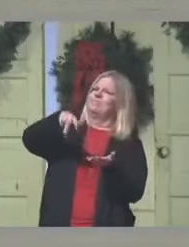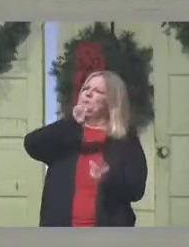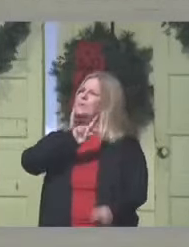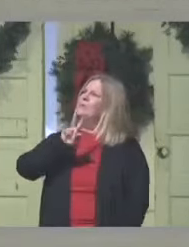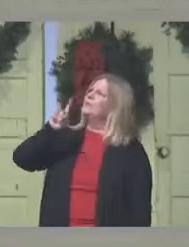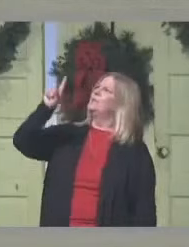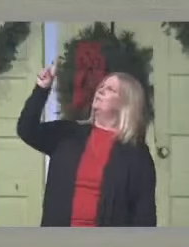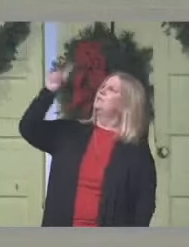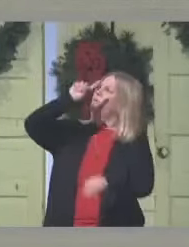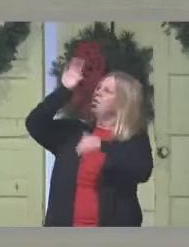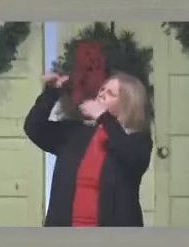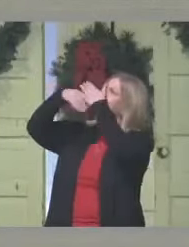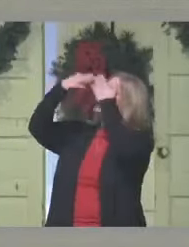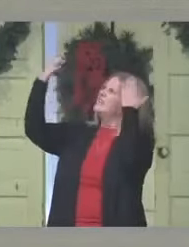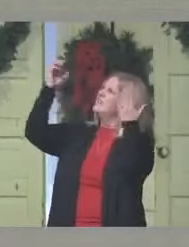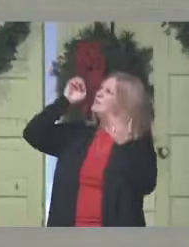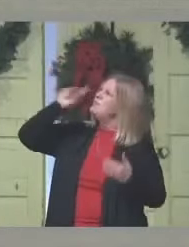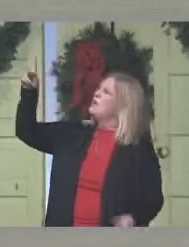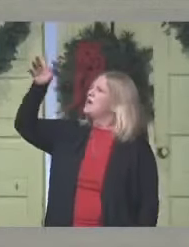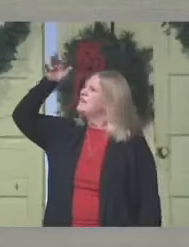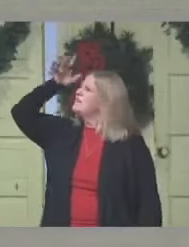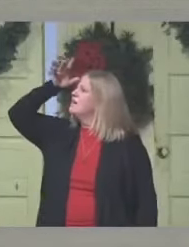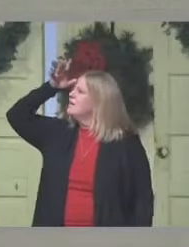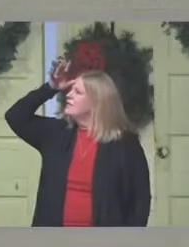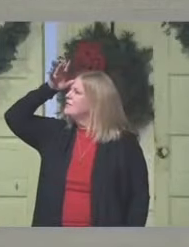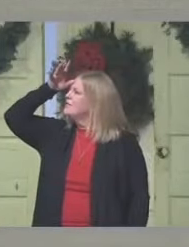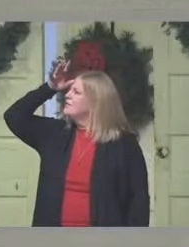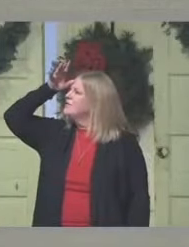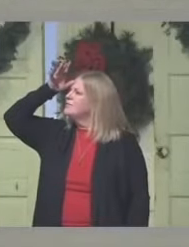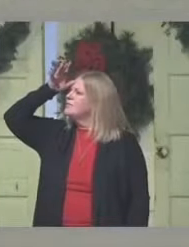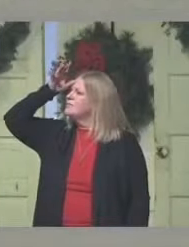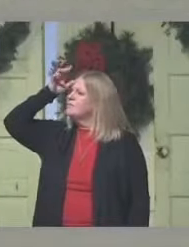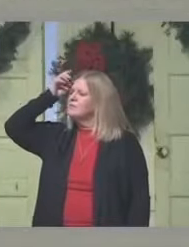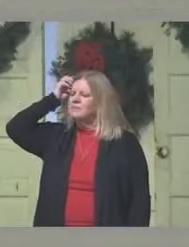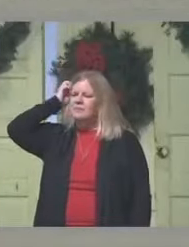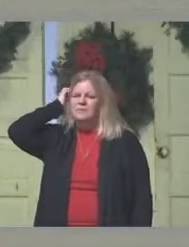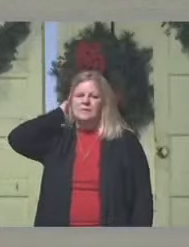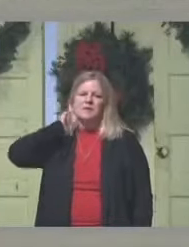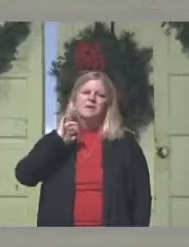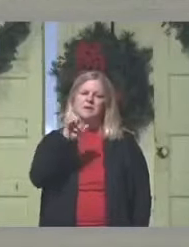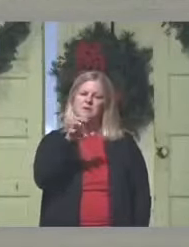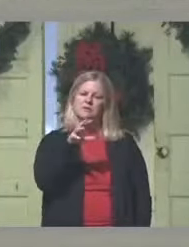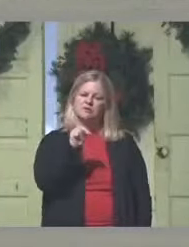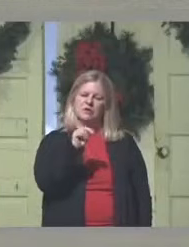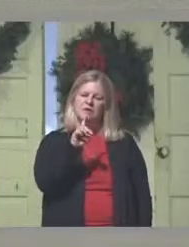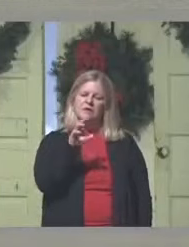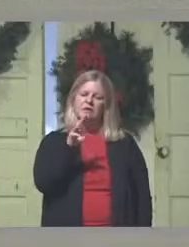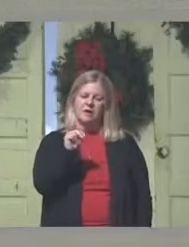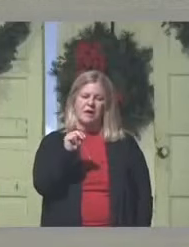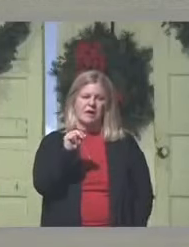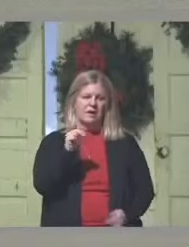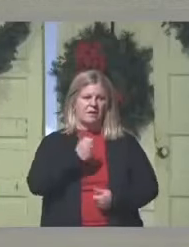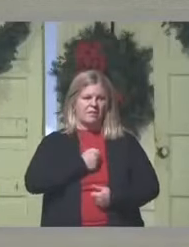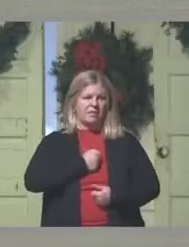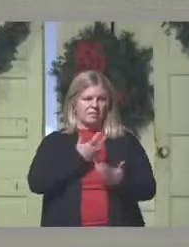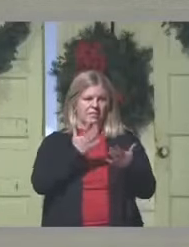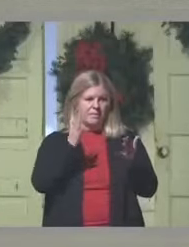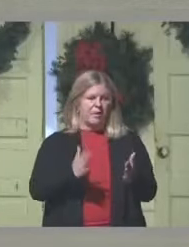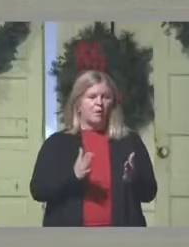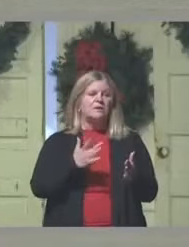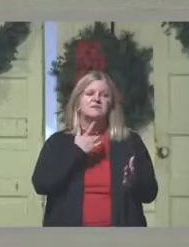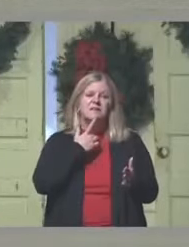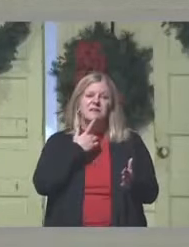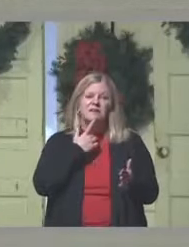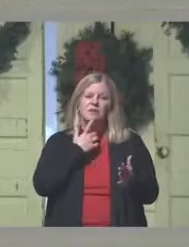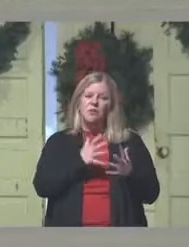to heaven and back to his Father from whom he came. As John Donne, the poet, expressed it, "'Twas much